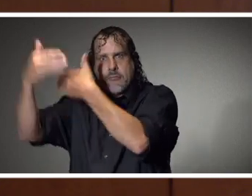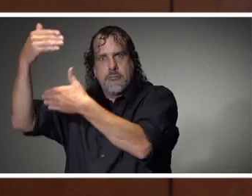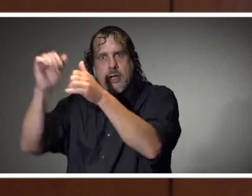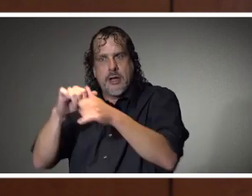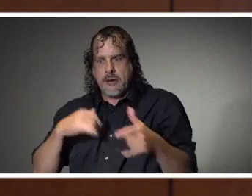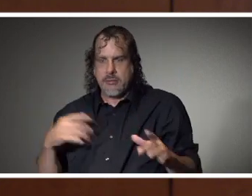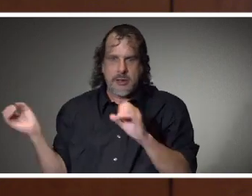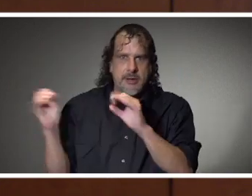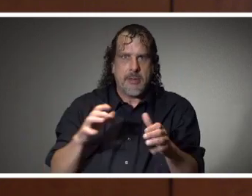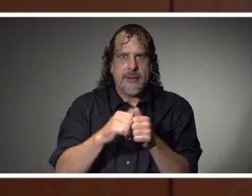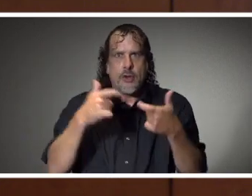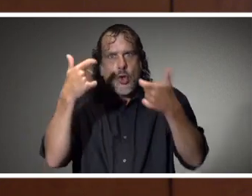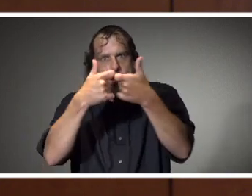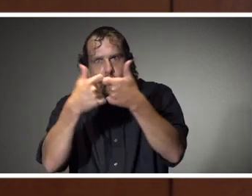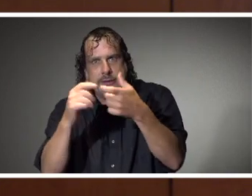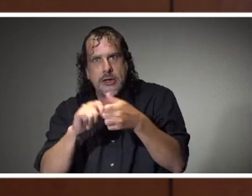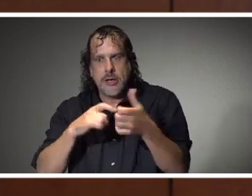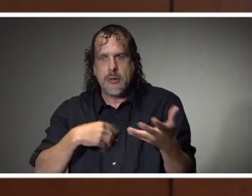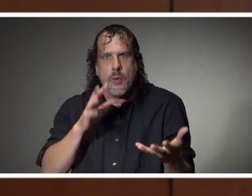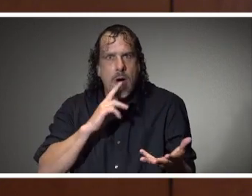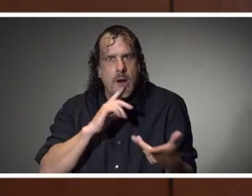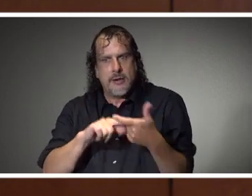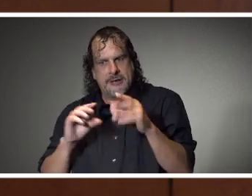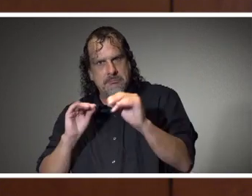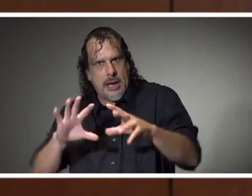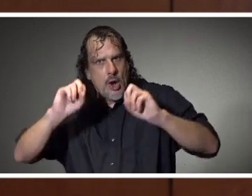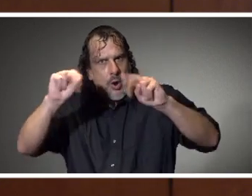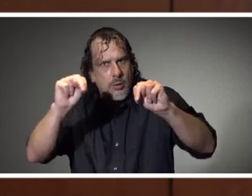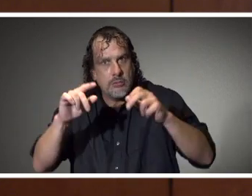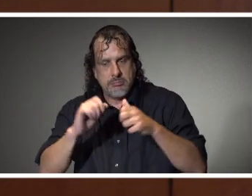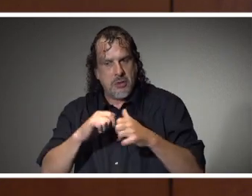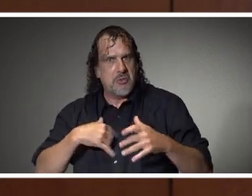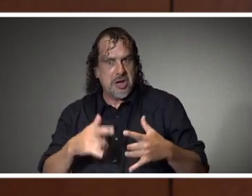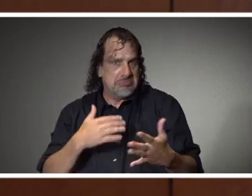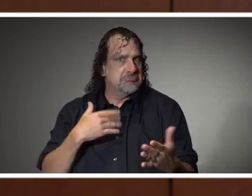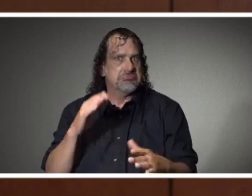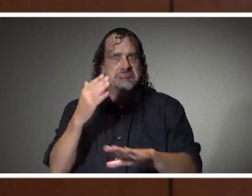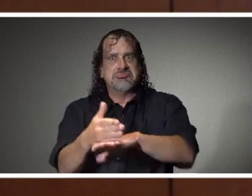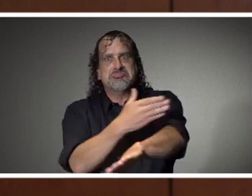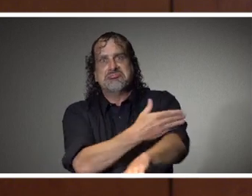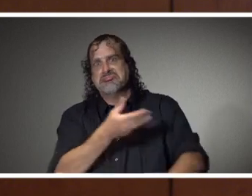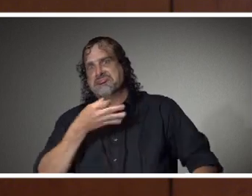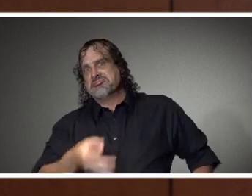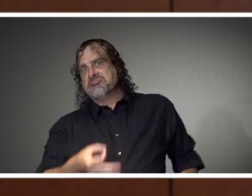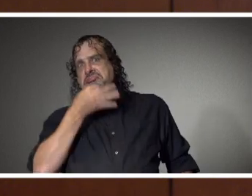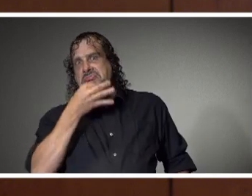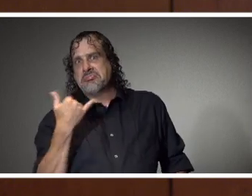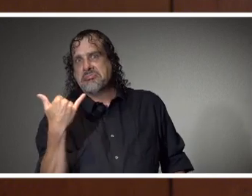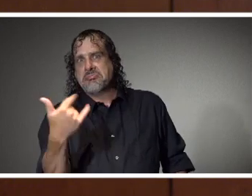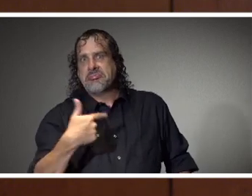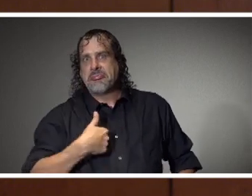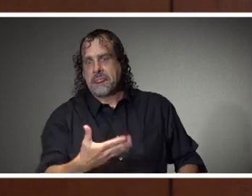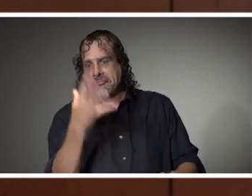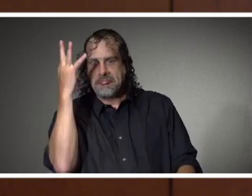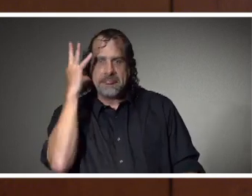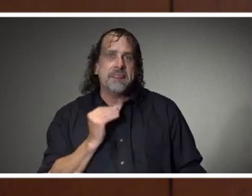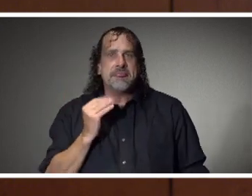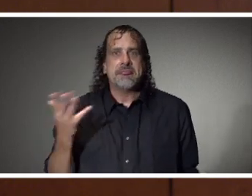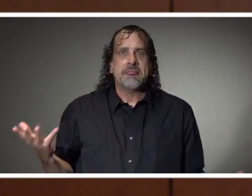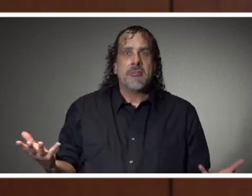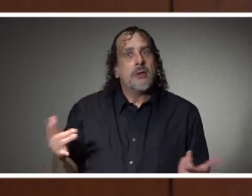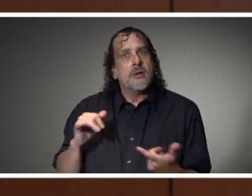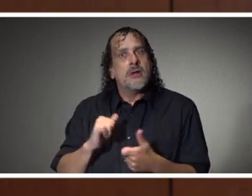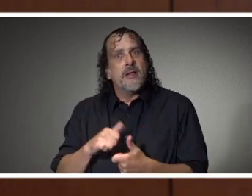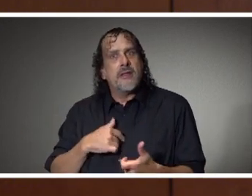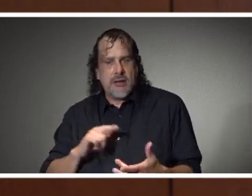quickly. And I hate to say it, Governor, but we've gotten good at it. And but that goes to the hard work of the first responders,